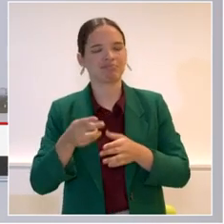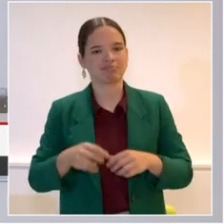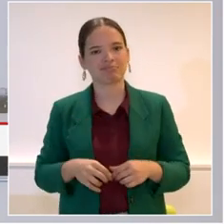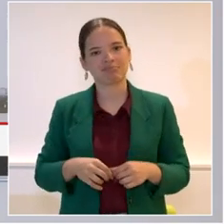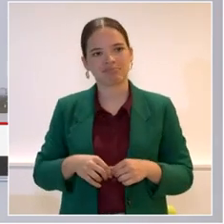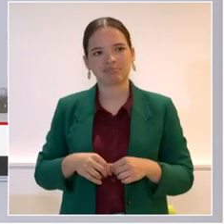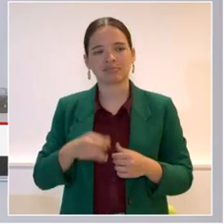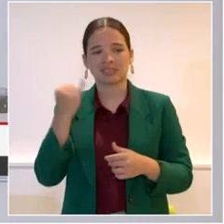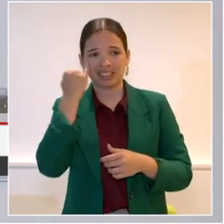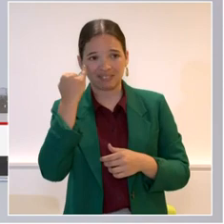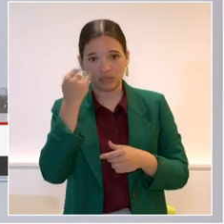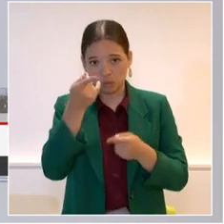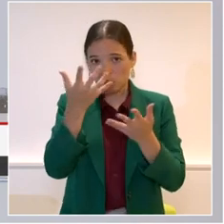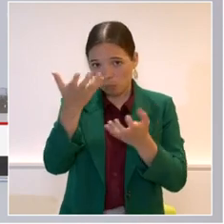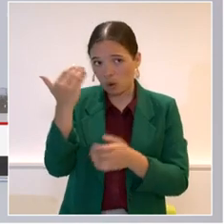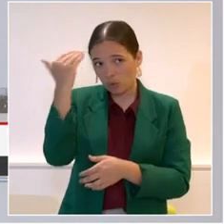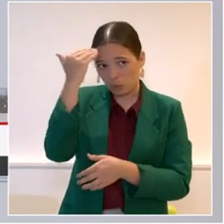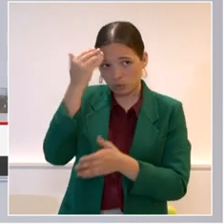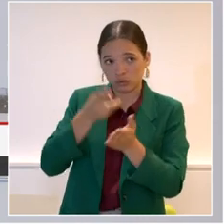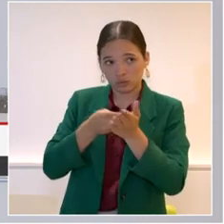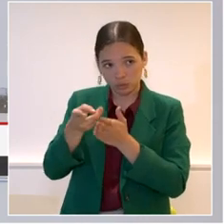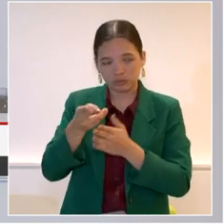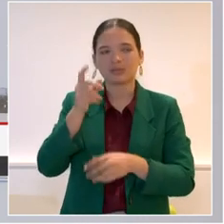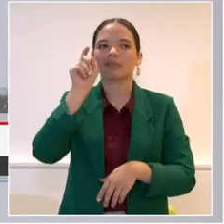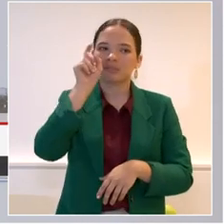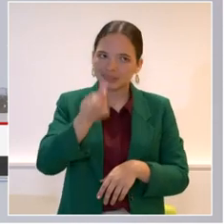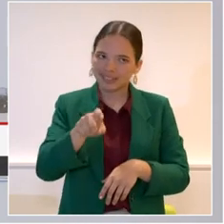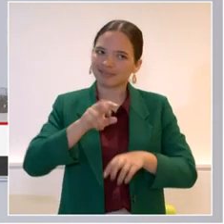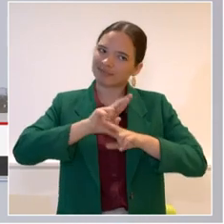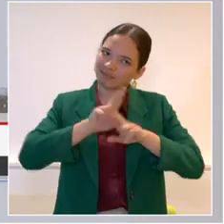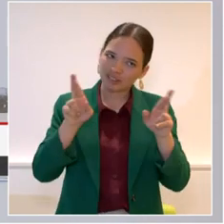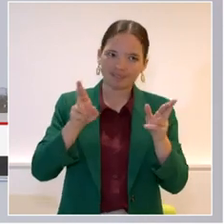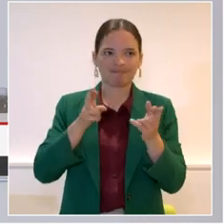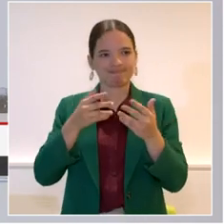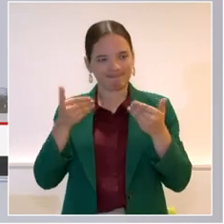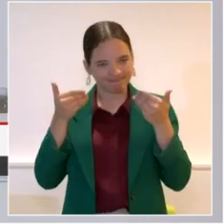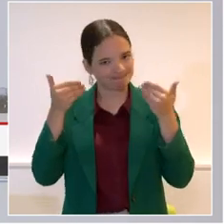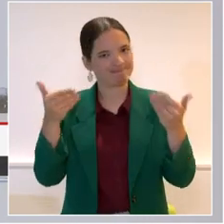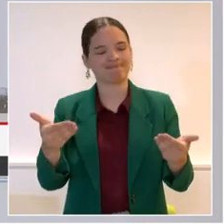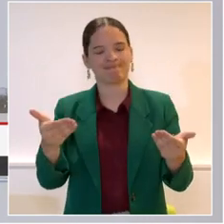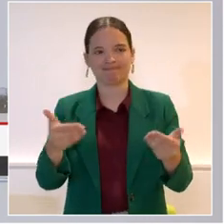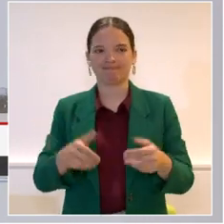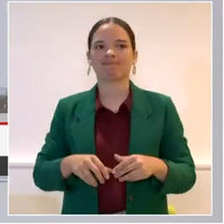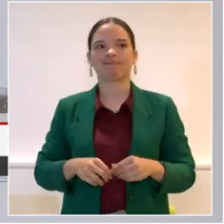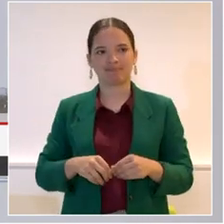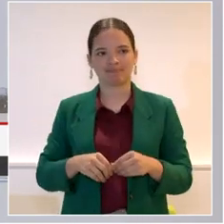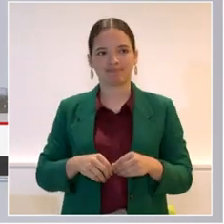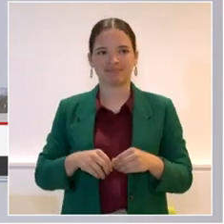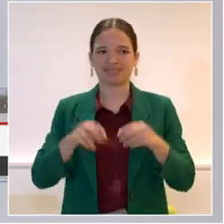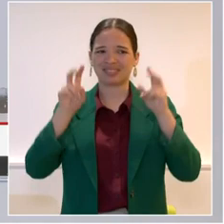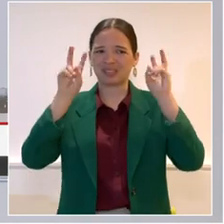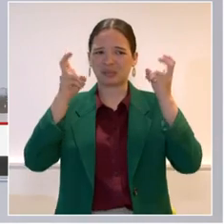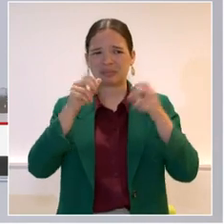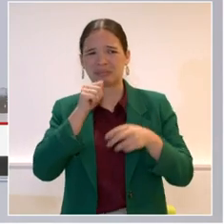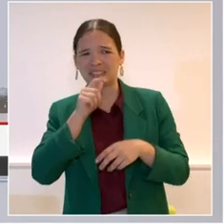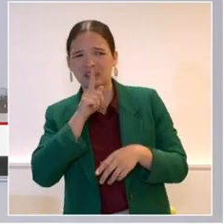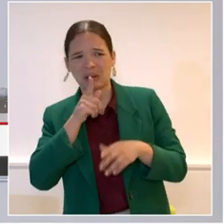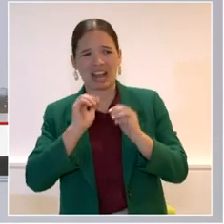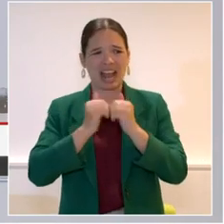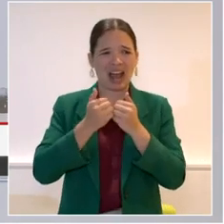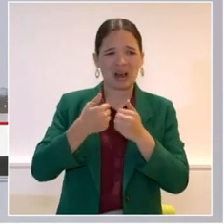the truth must enter the water. This is a quote by somebody who I'm going to mispronounce their name, I'm sure,